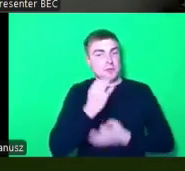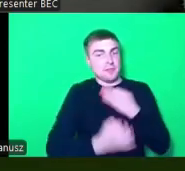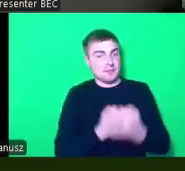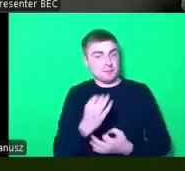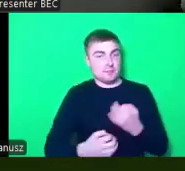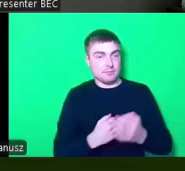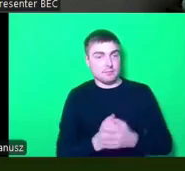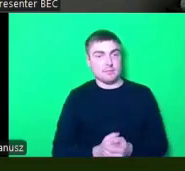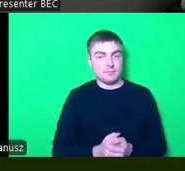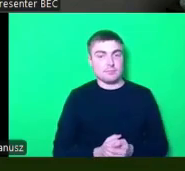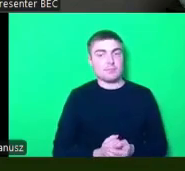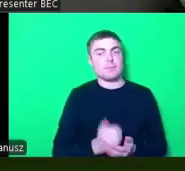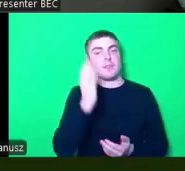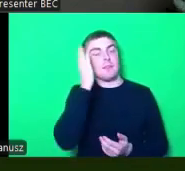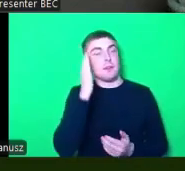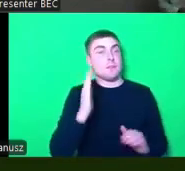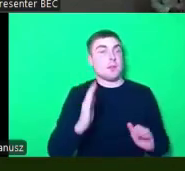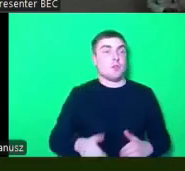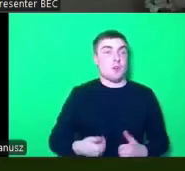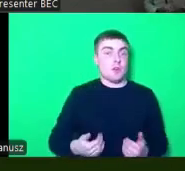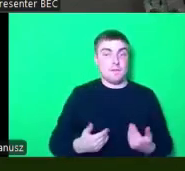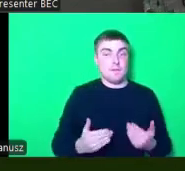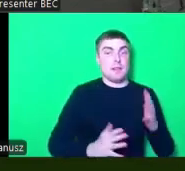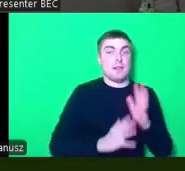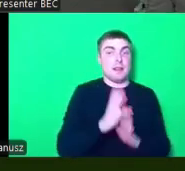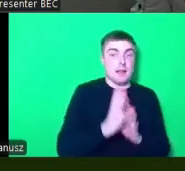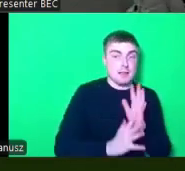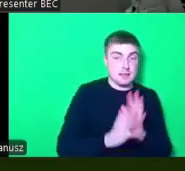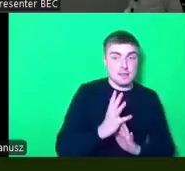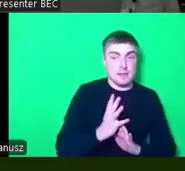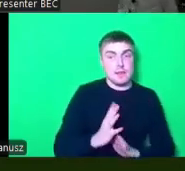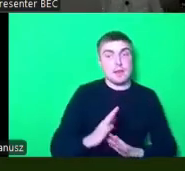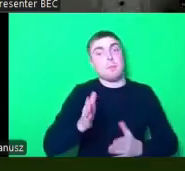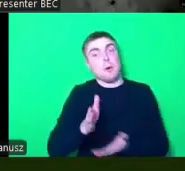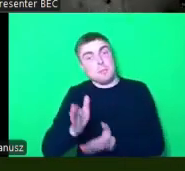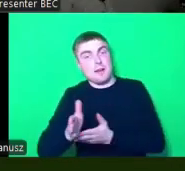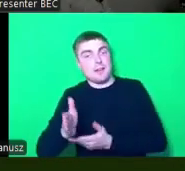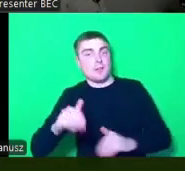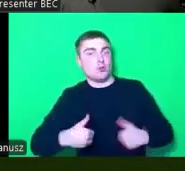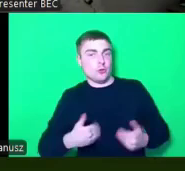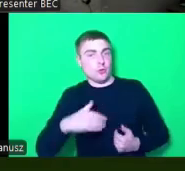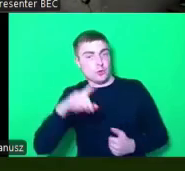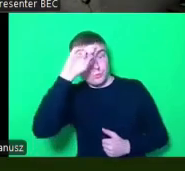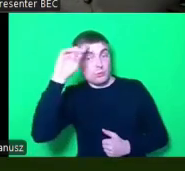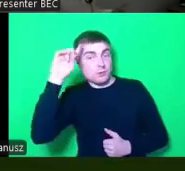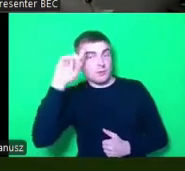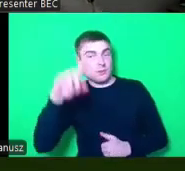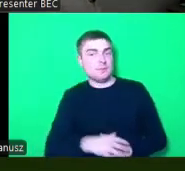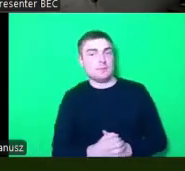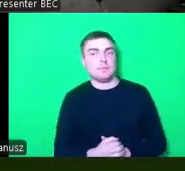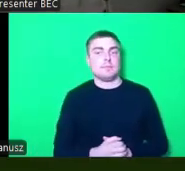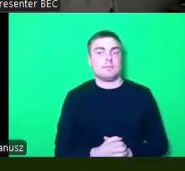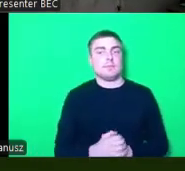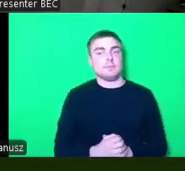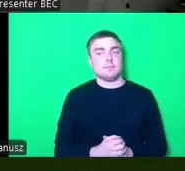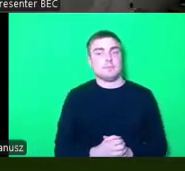healthy forests help the health of human beings in a very positive way. And we also know